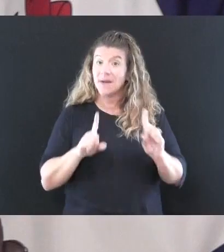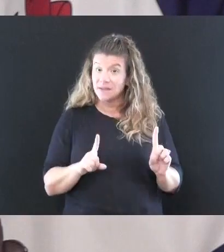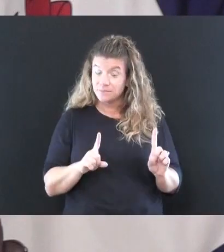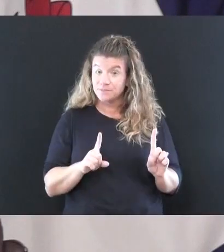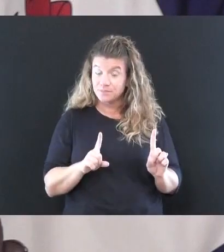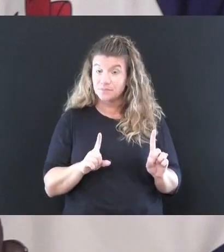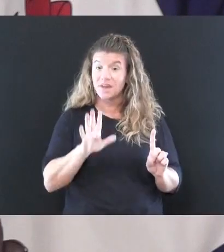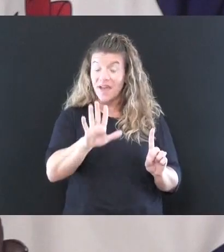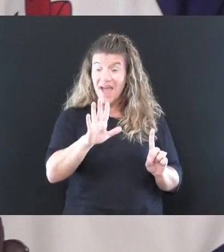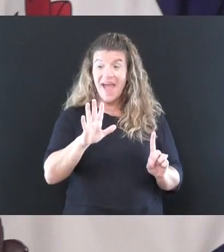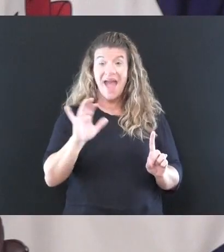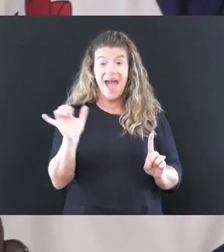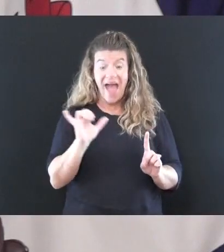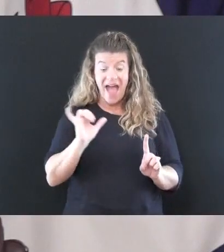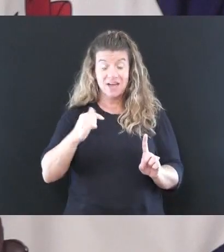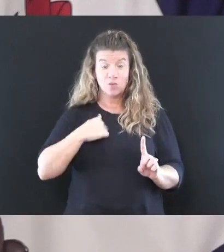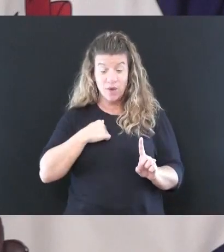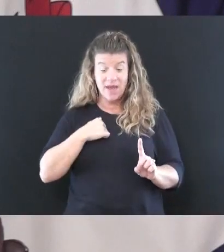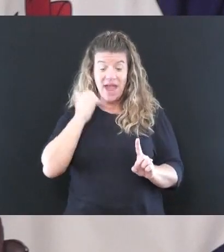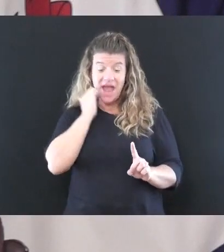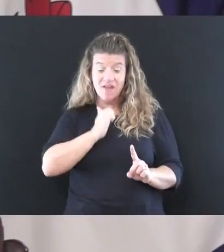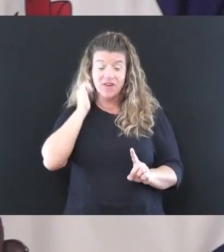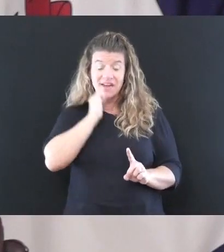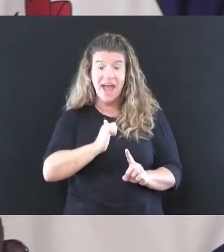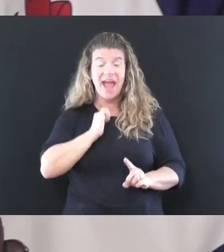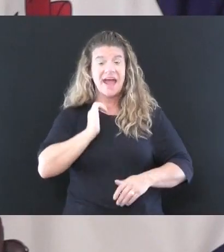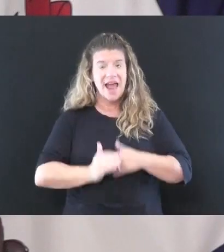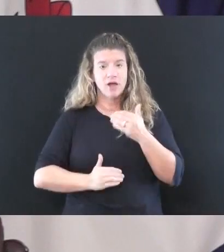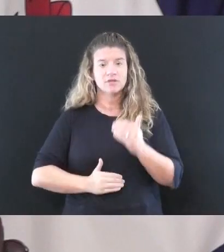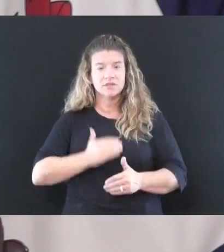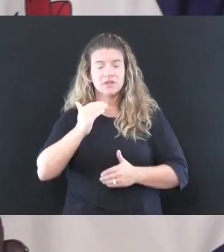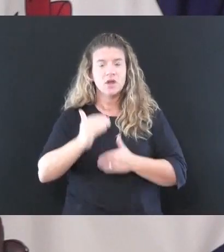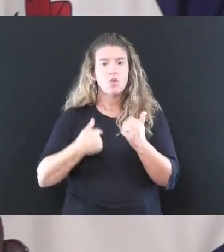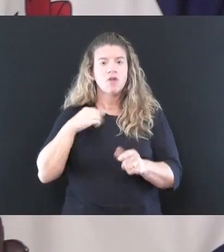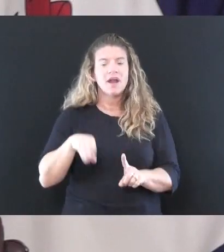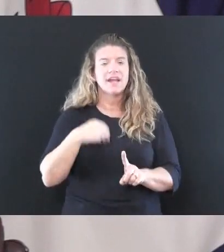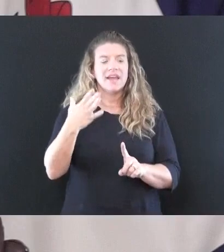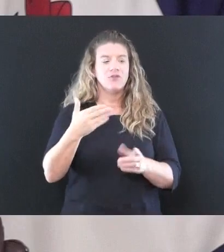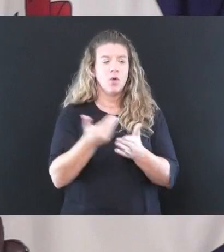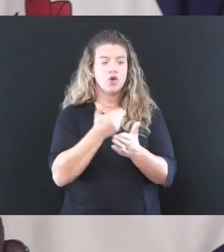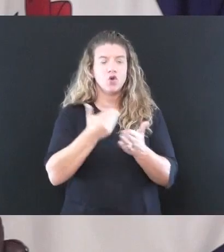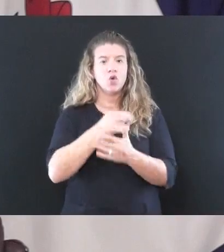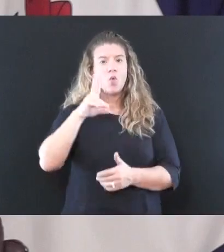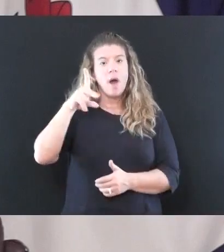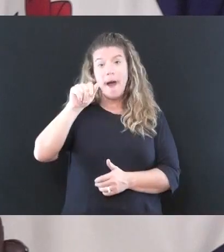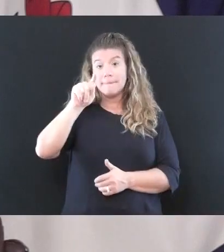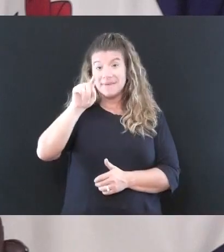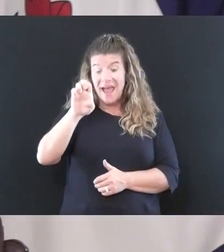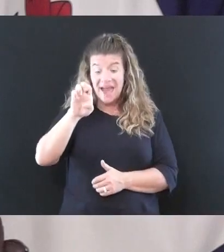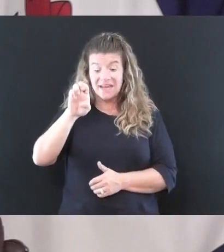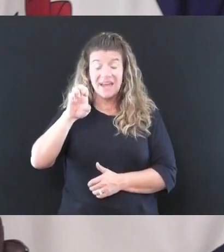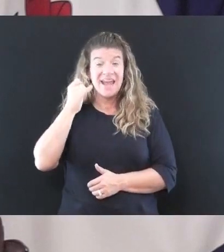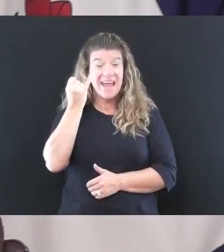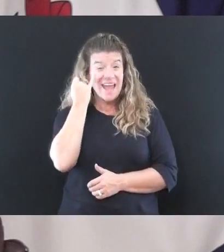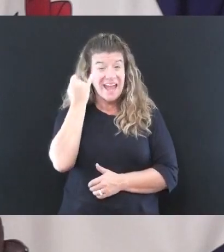however, as we come out every day, we're trying to give you an update, an indicator. If you're looking at that map for school